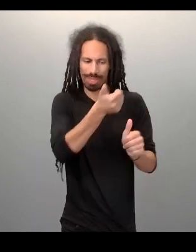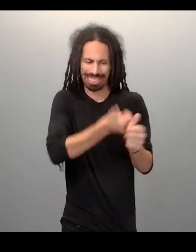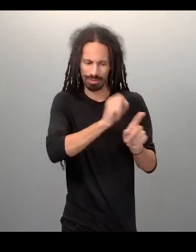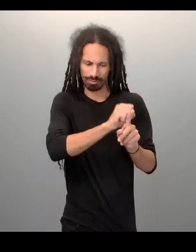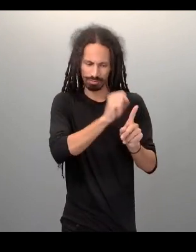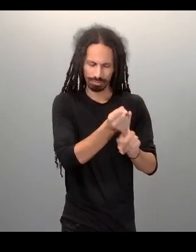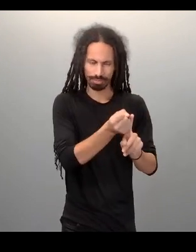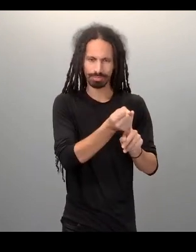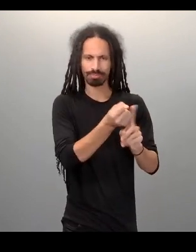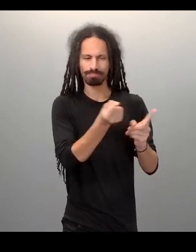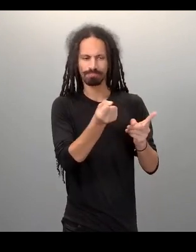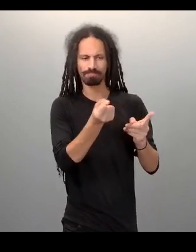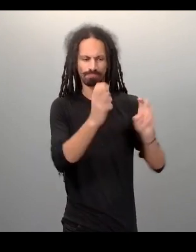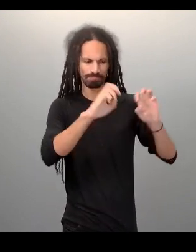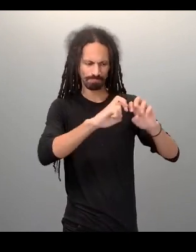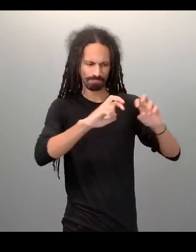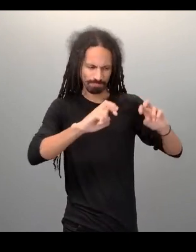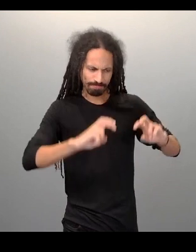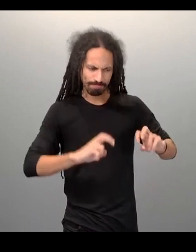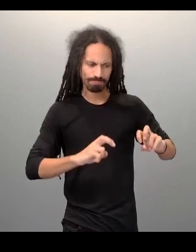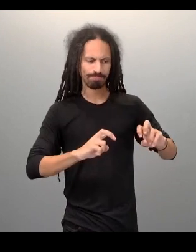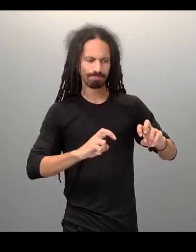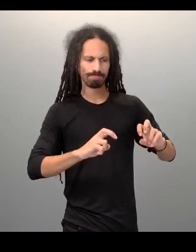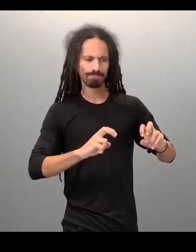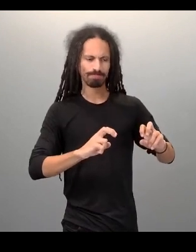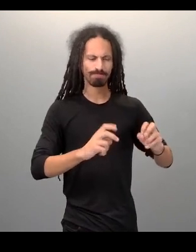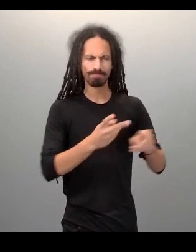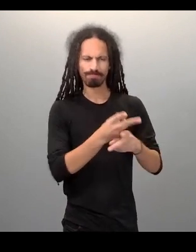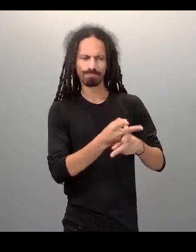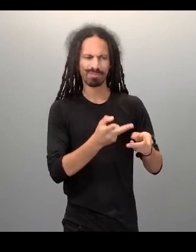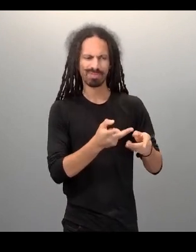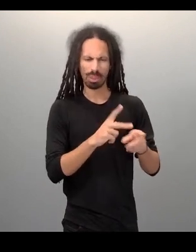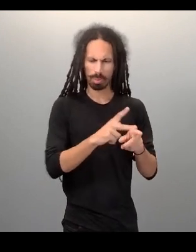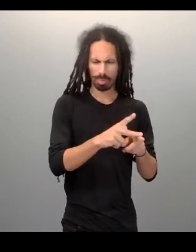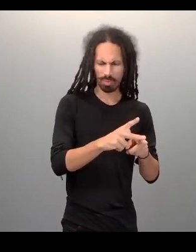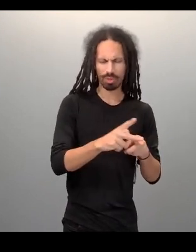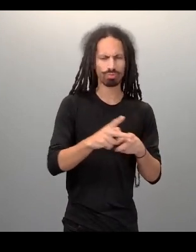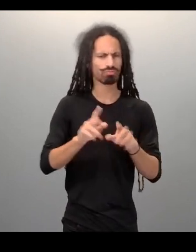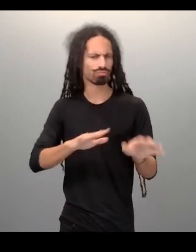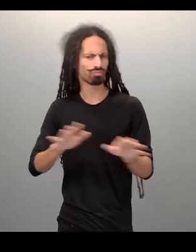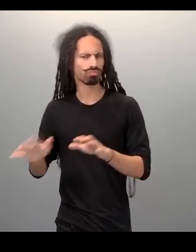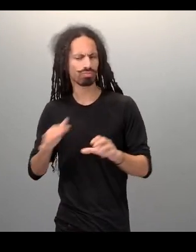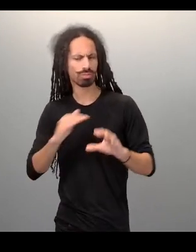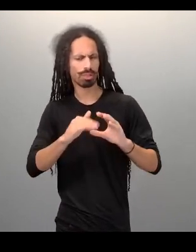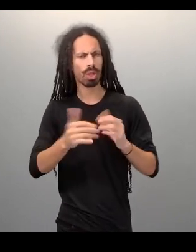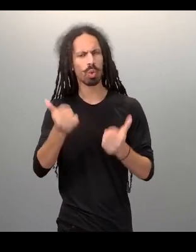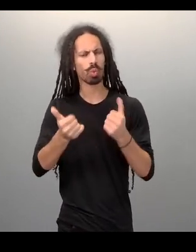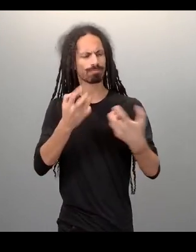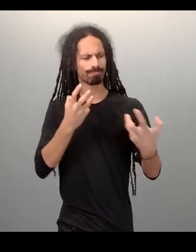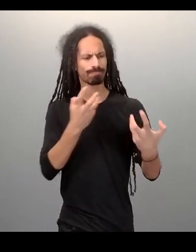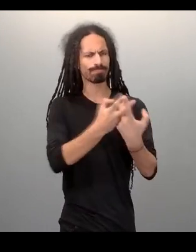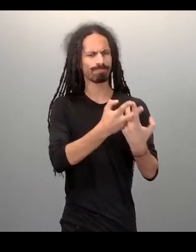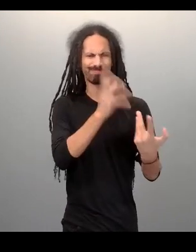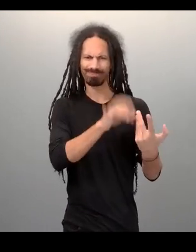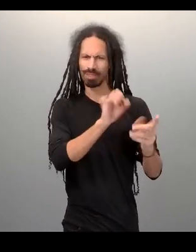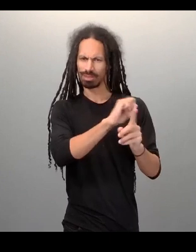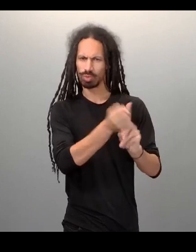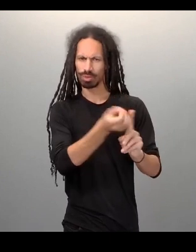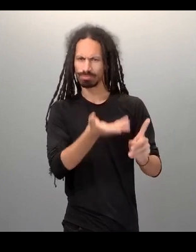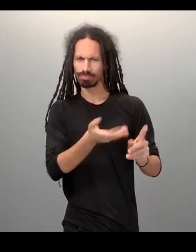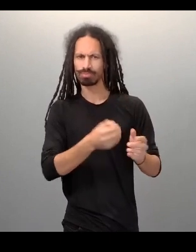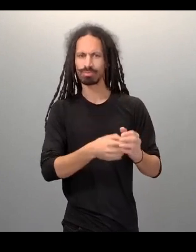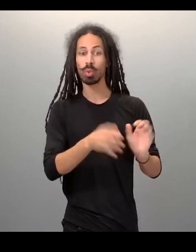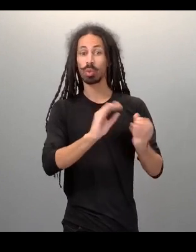sense of, would it be a professional or casual email that you would be required to use in that situation? So number